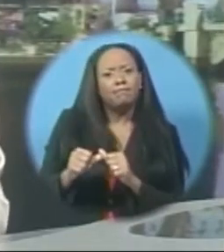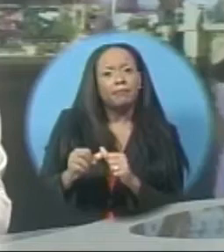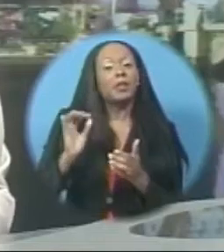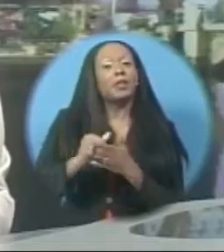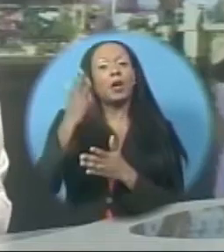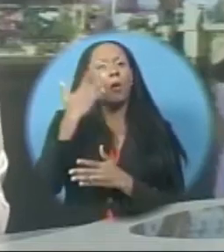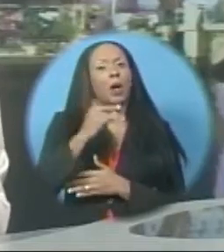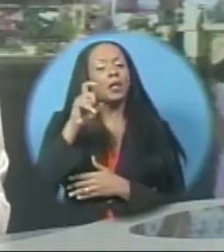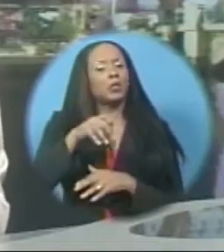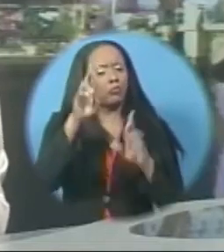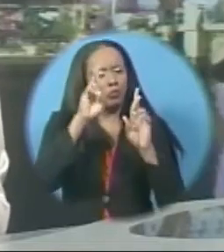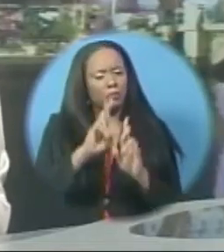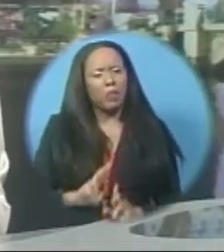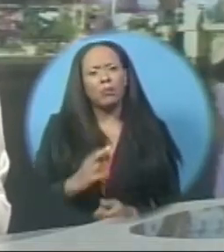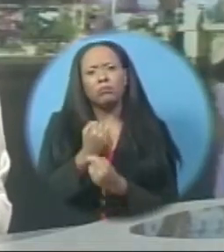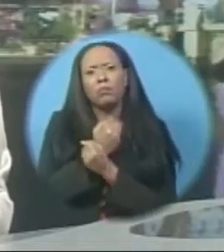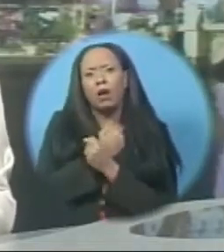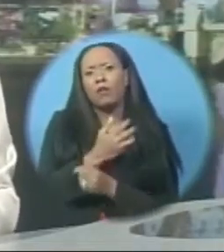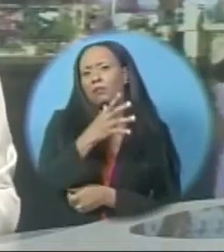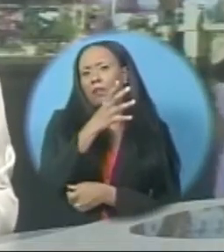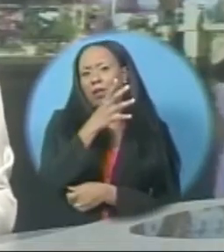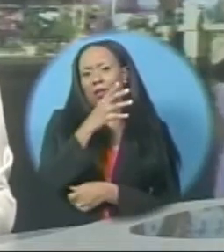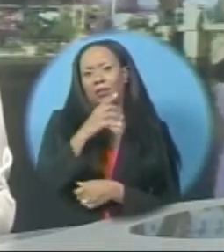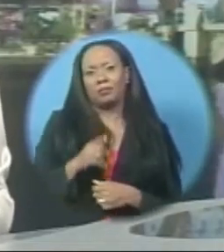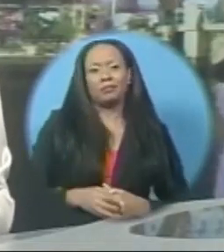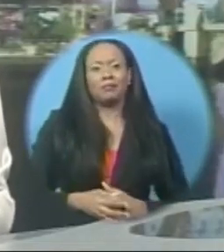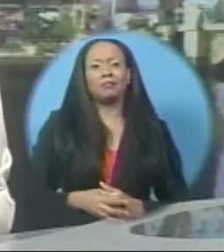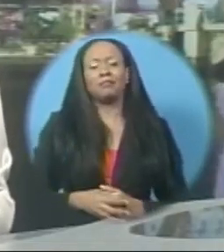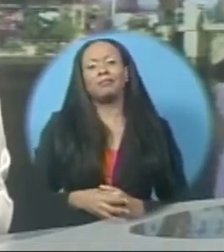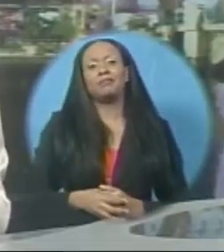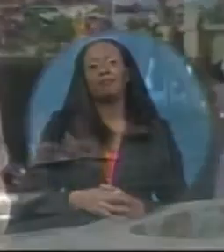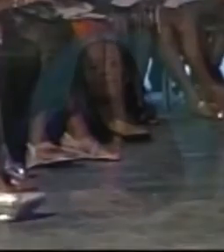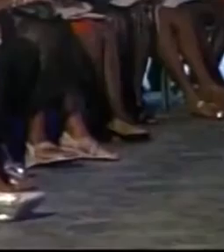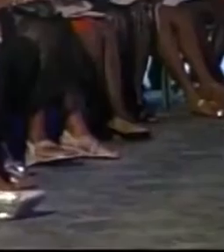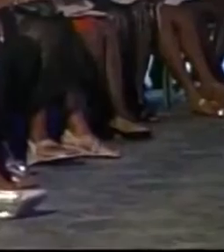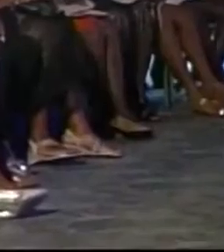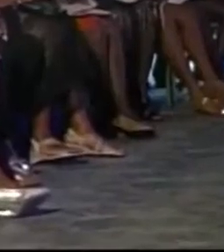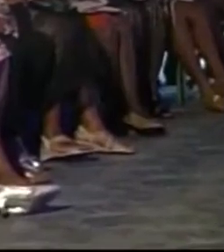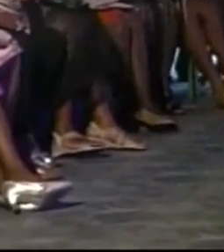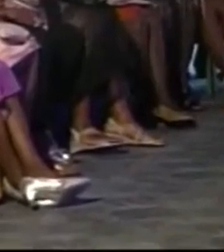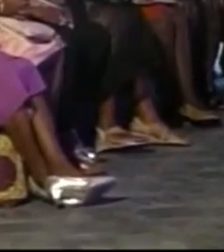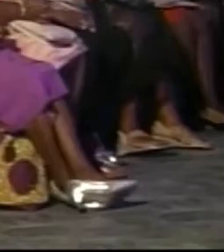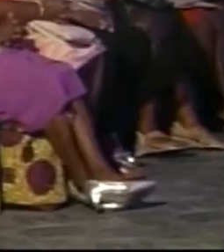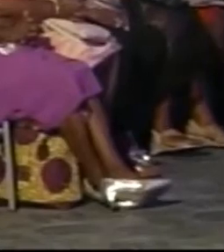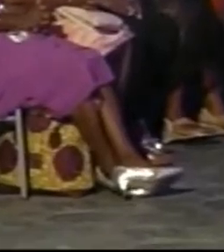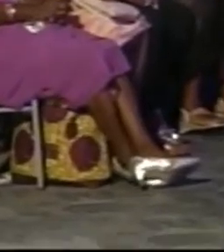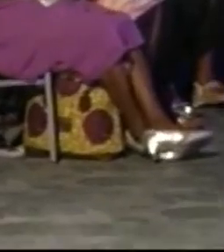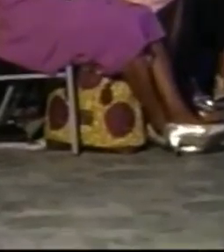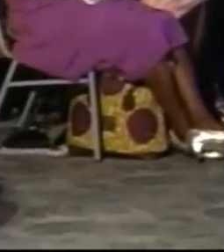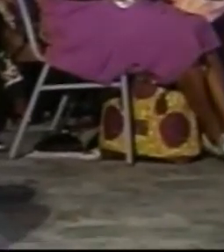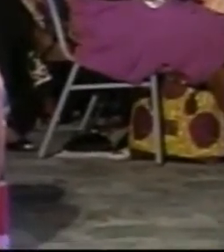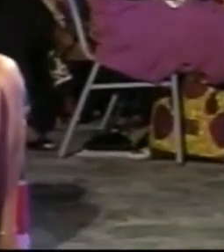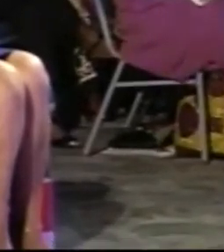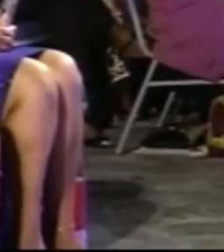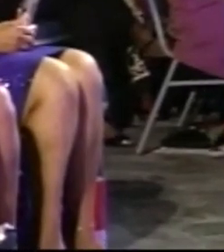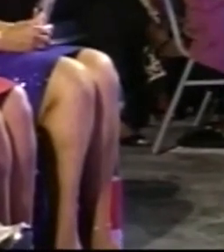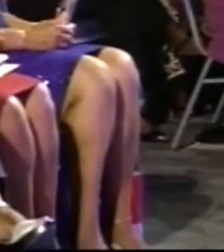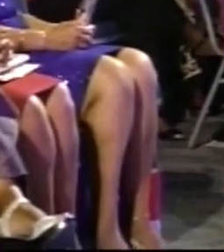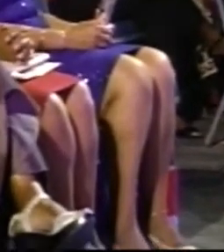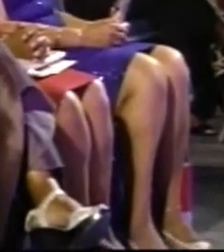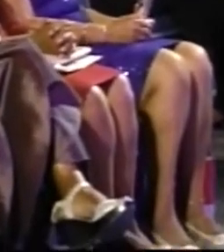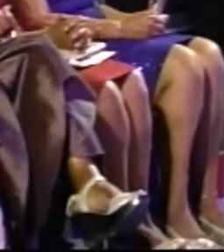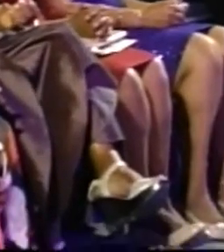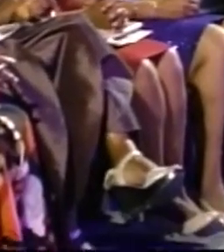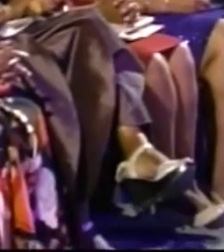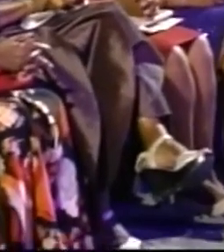should be cherished and respected. And as a means of appreciation, the show Mum, This One's For You was held at